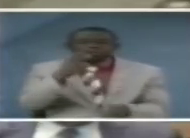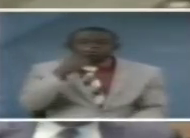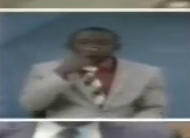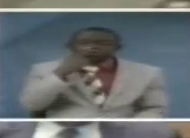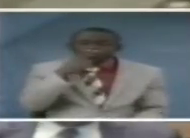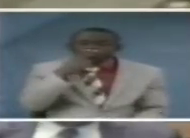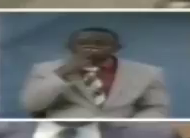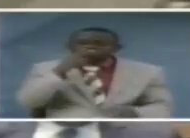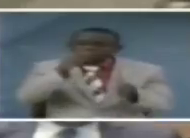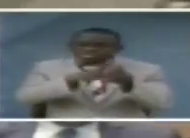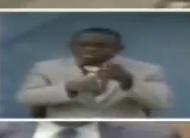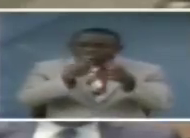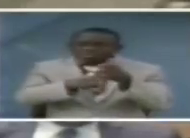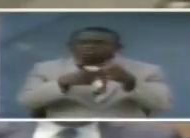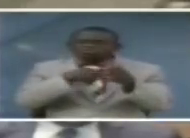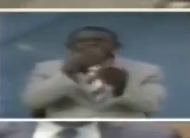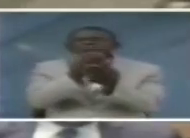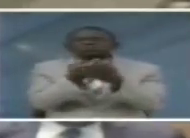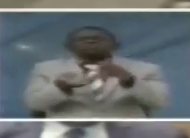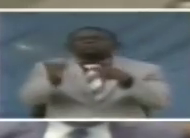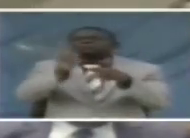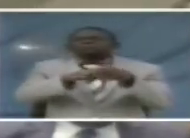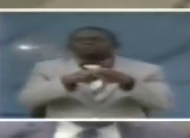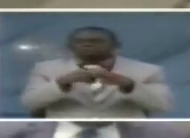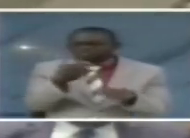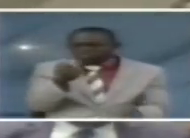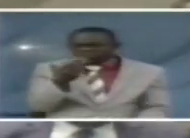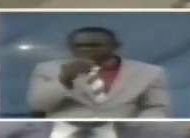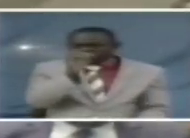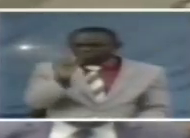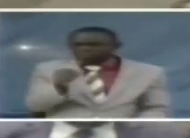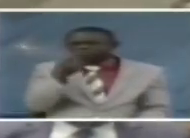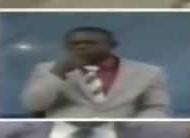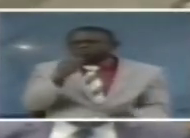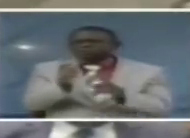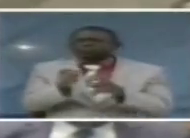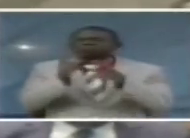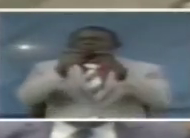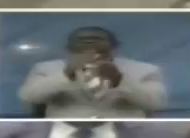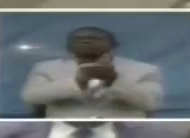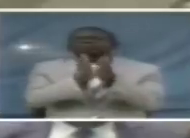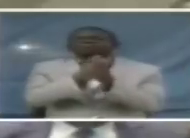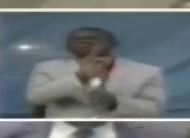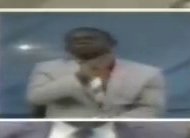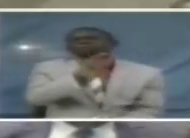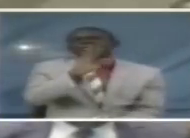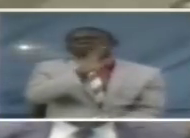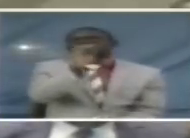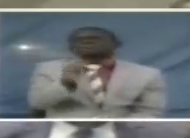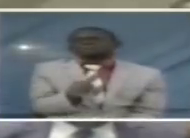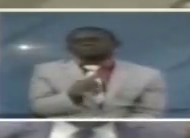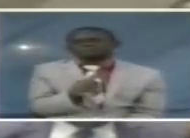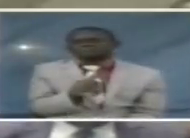on unmanufactured tobacco and tobacco refuse to 25% from